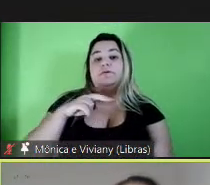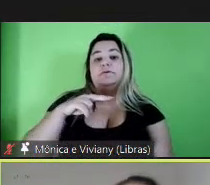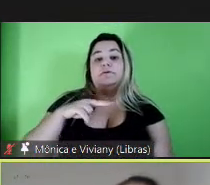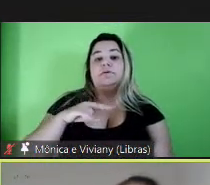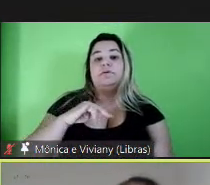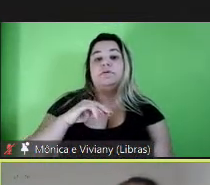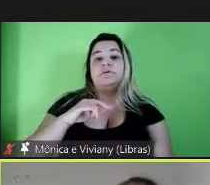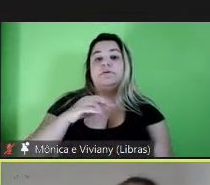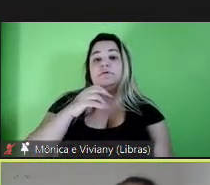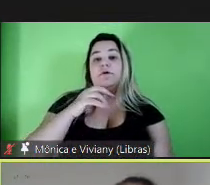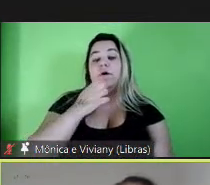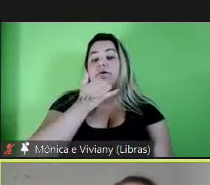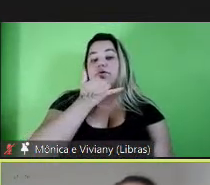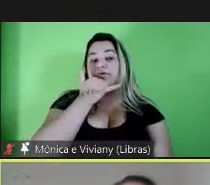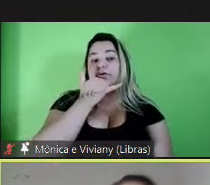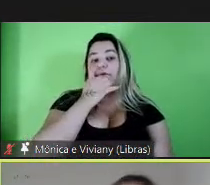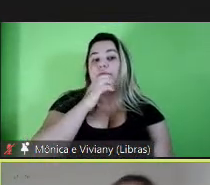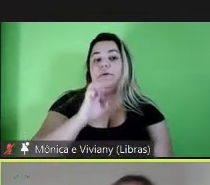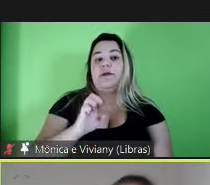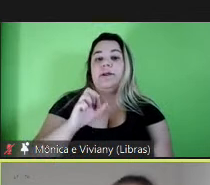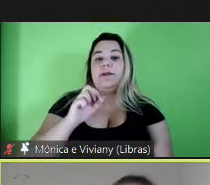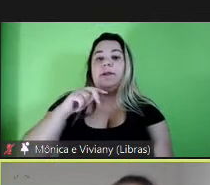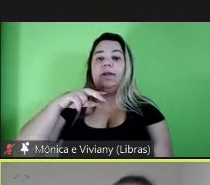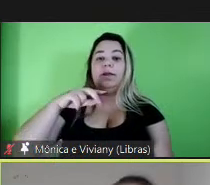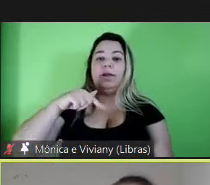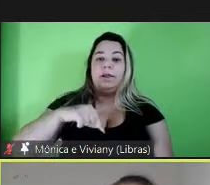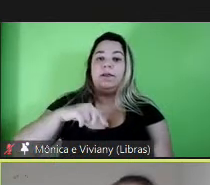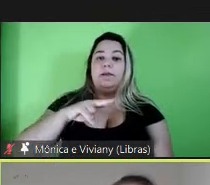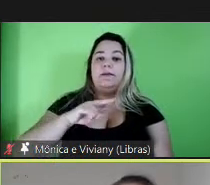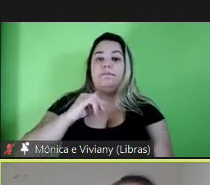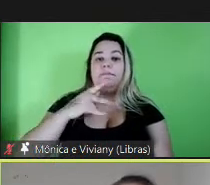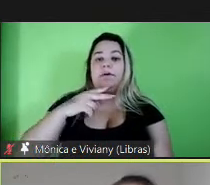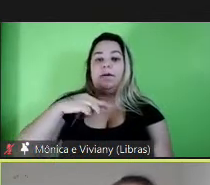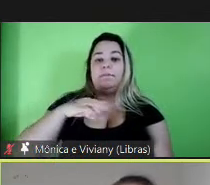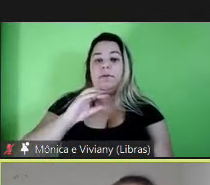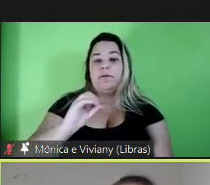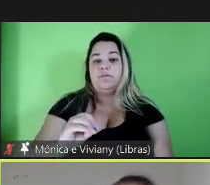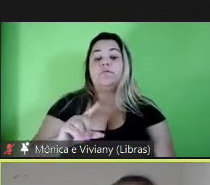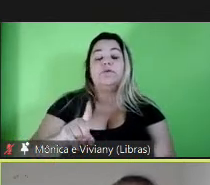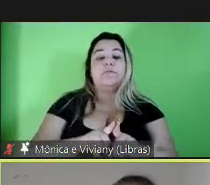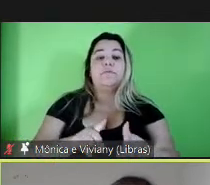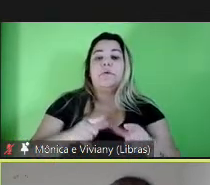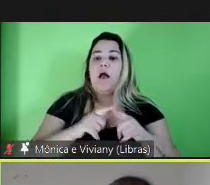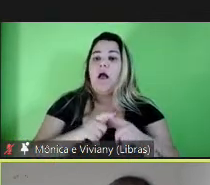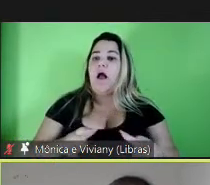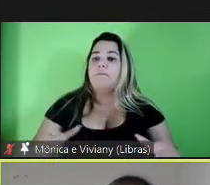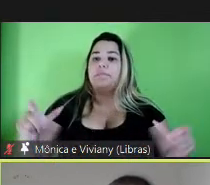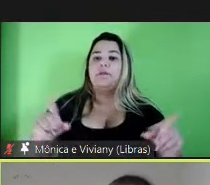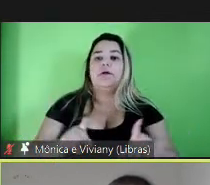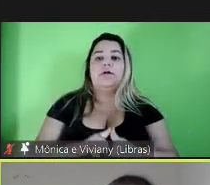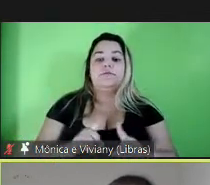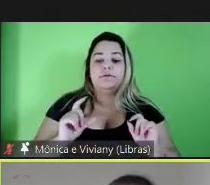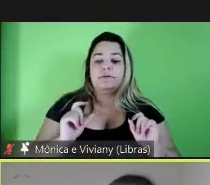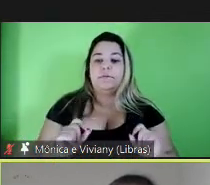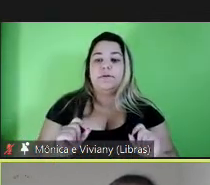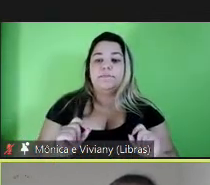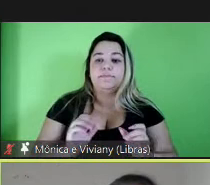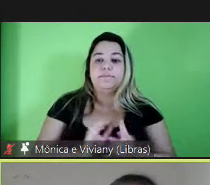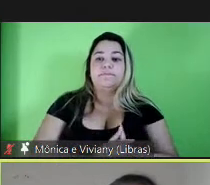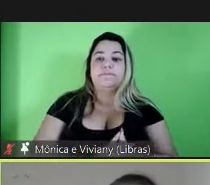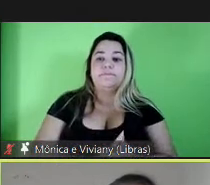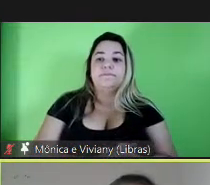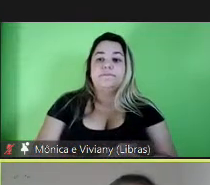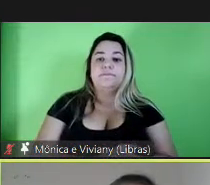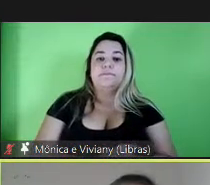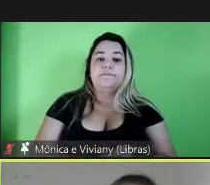can refer to try to help in this promotion of health, which is more amplified.